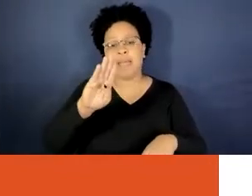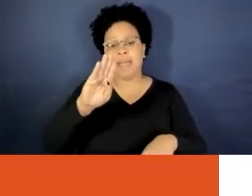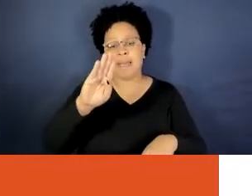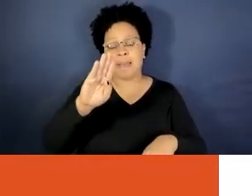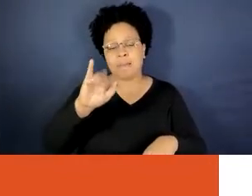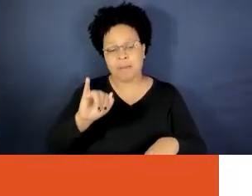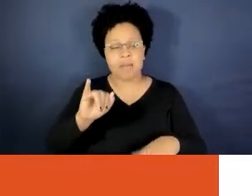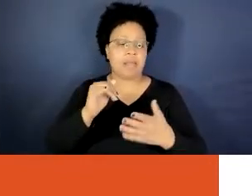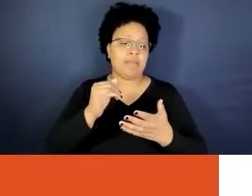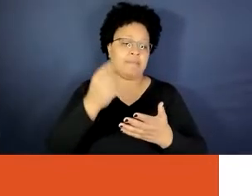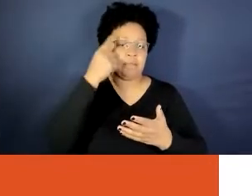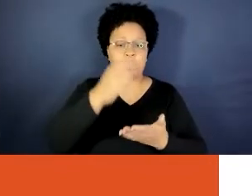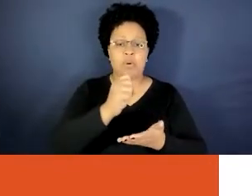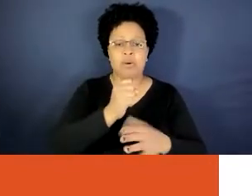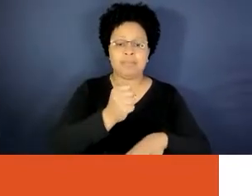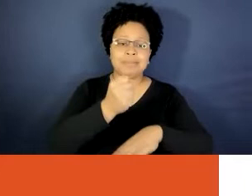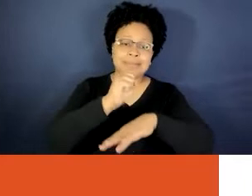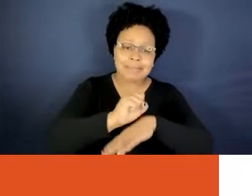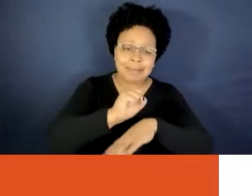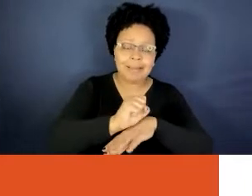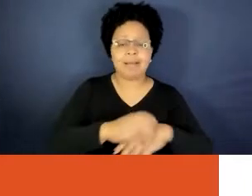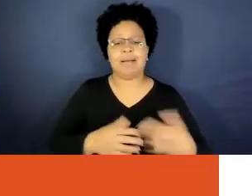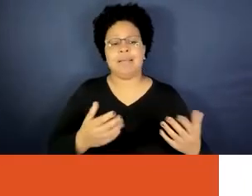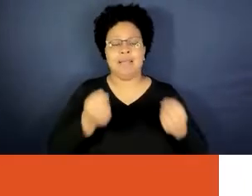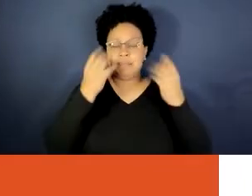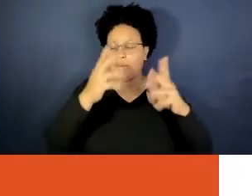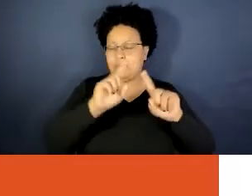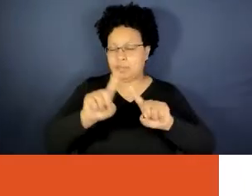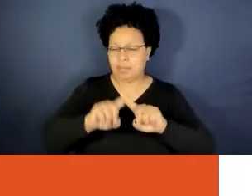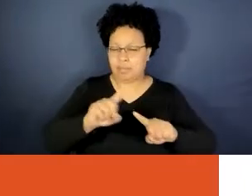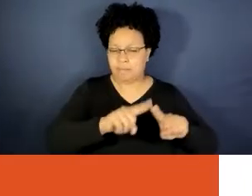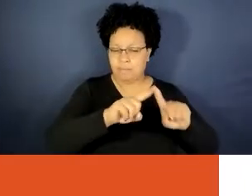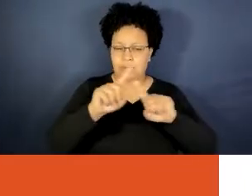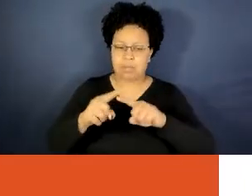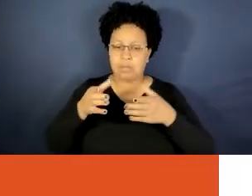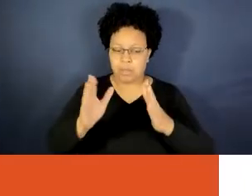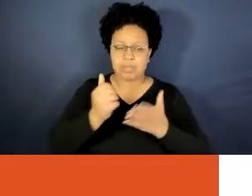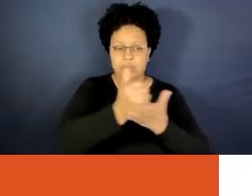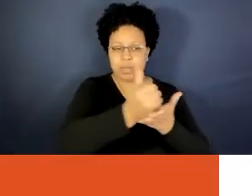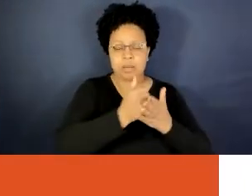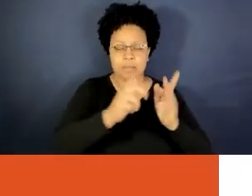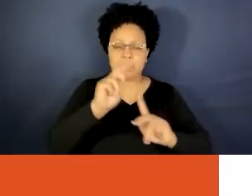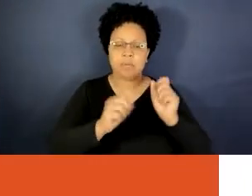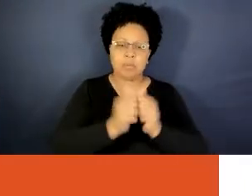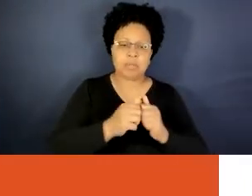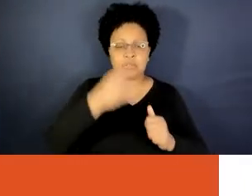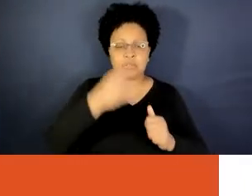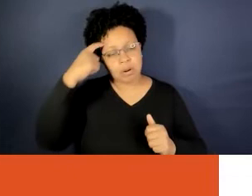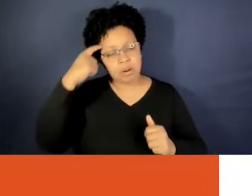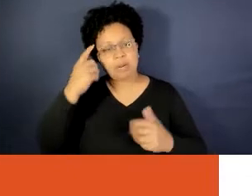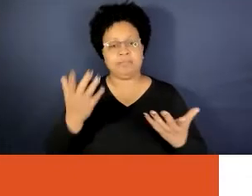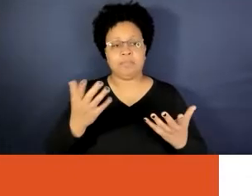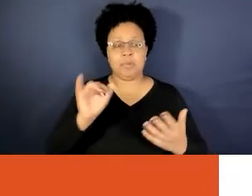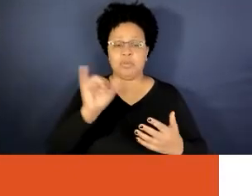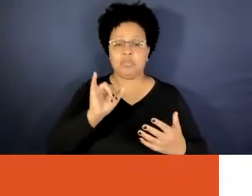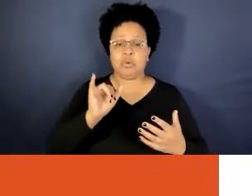kinds of different ways to help individuals deal with their issues of trauma by having resources. But then